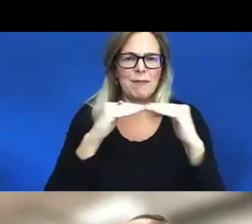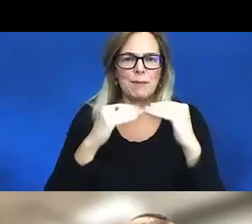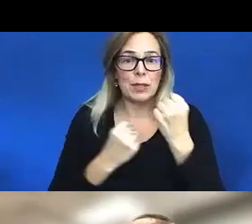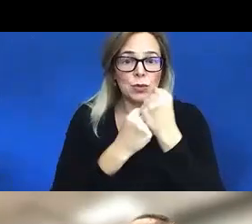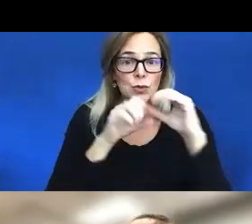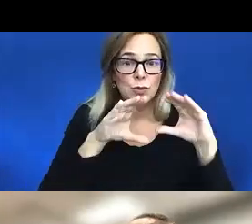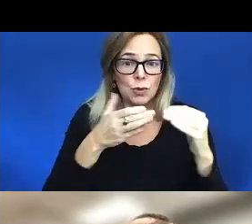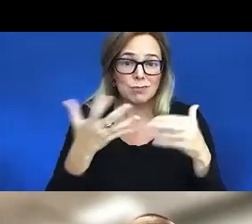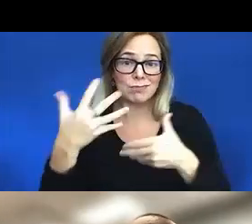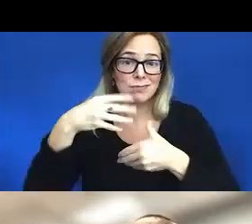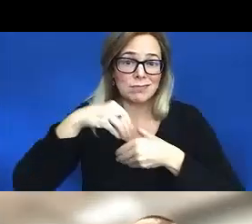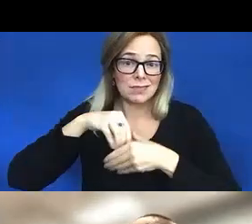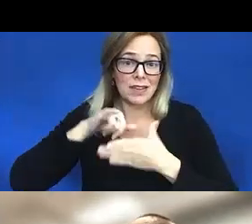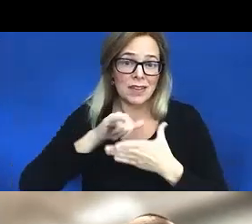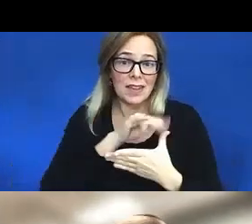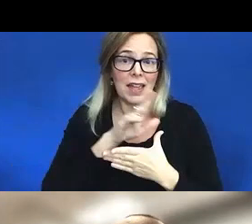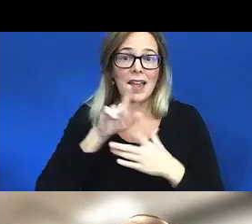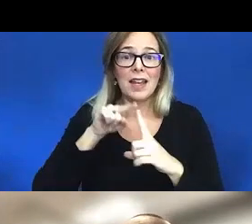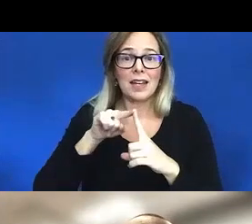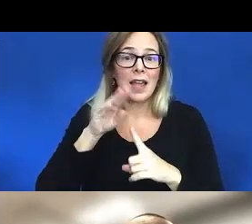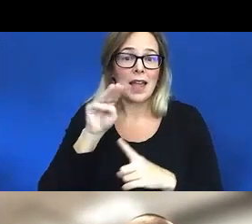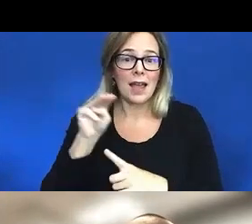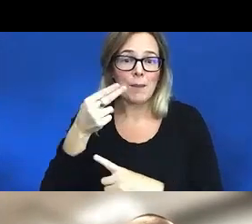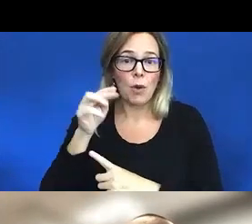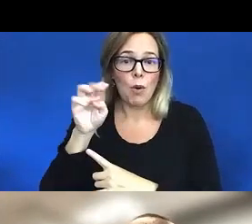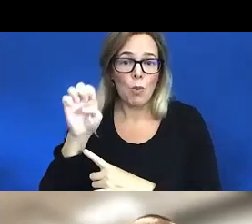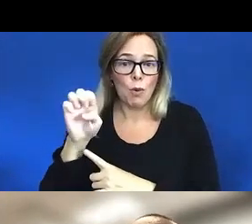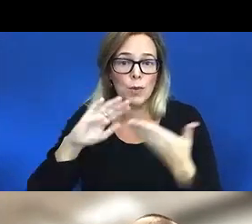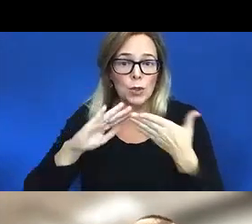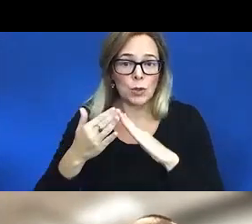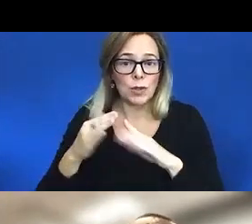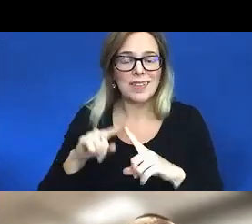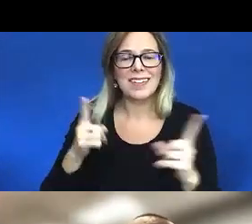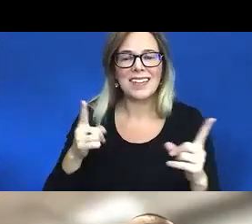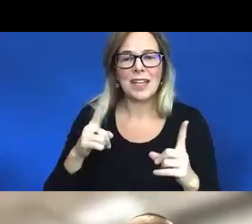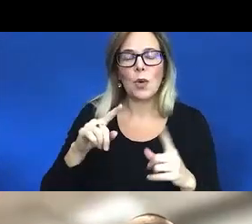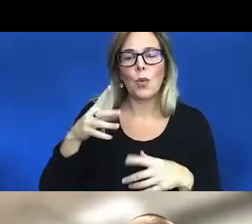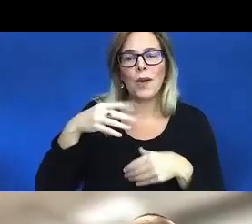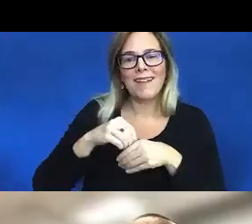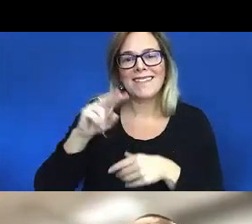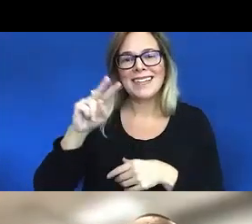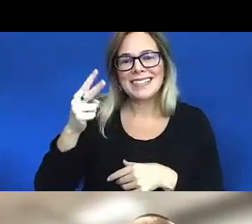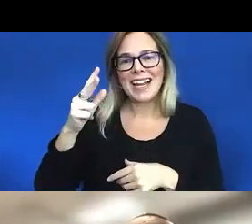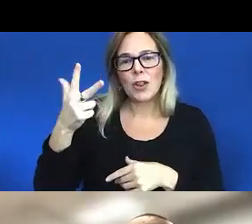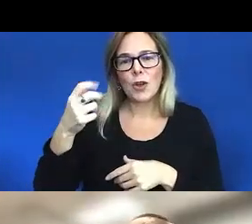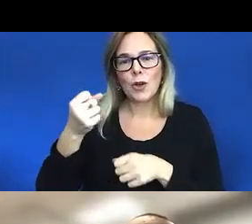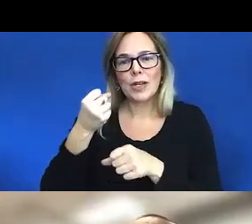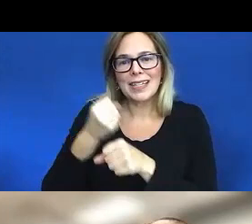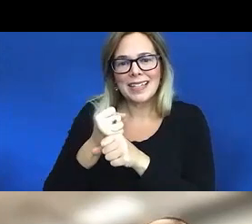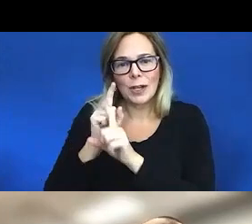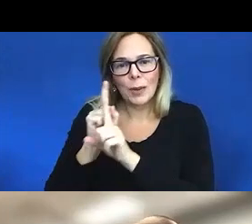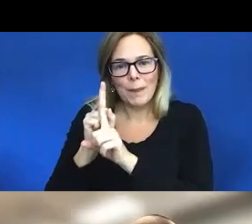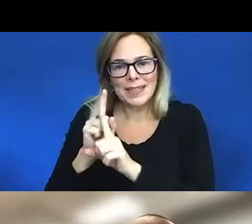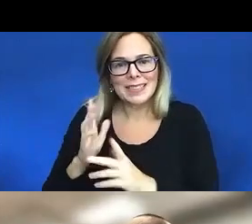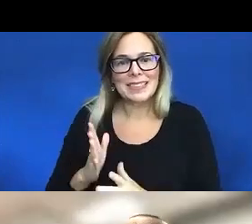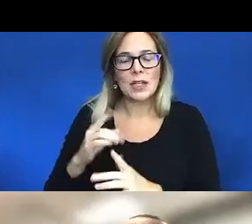of our M Home community. There's near peer support with second year and third year mentees, 2 M3s paired with those